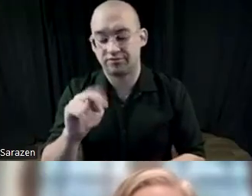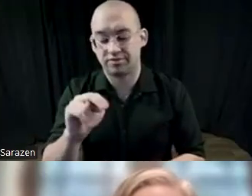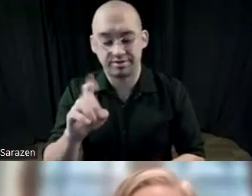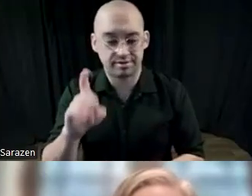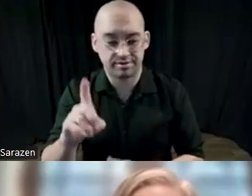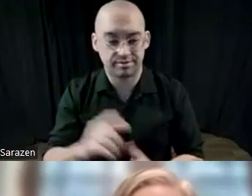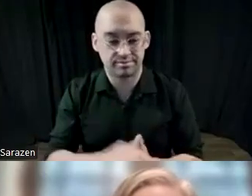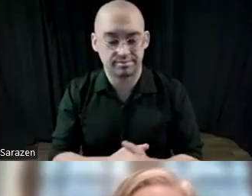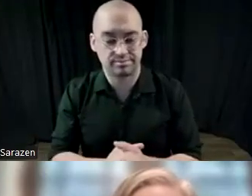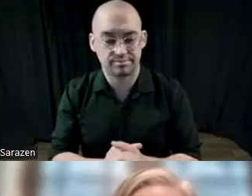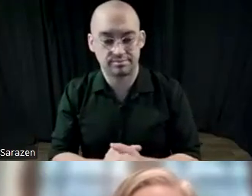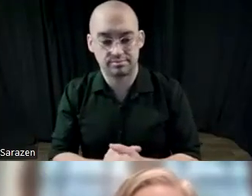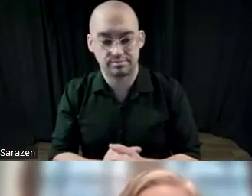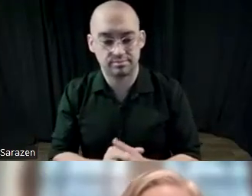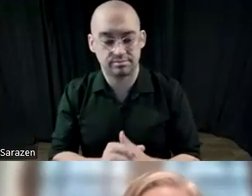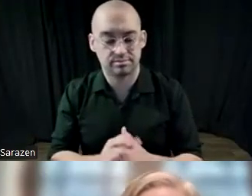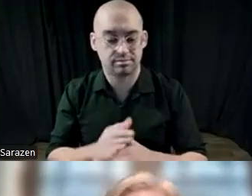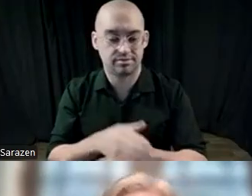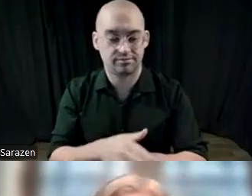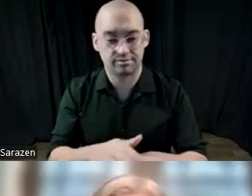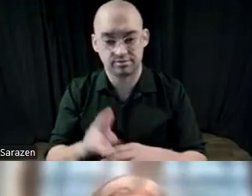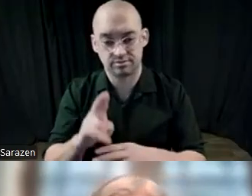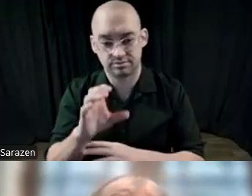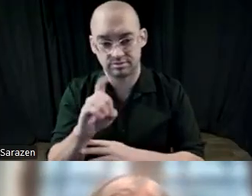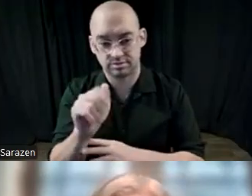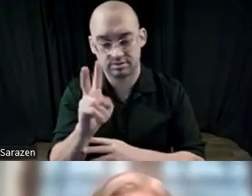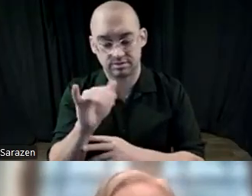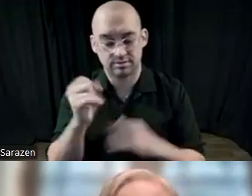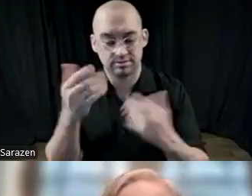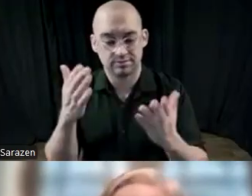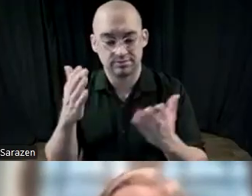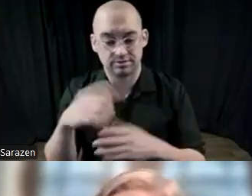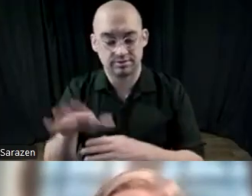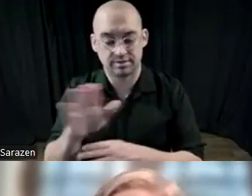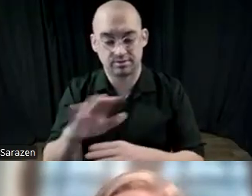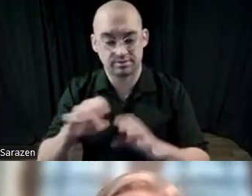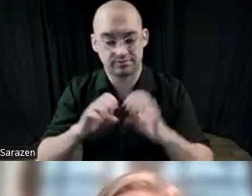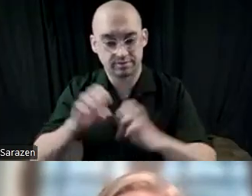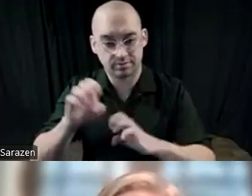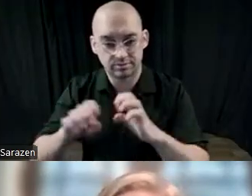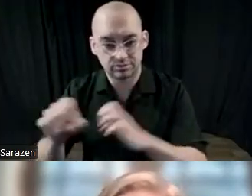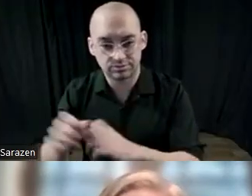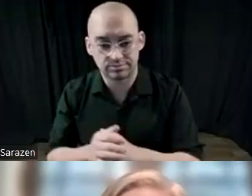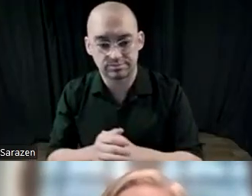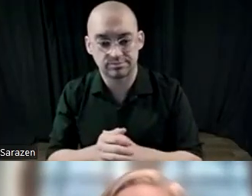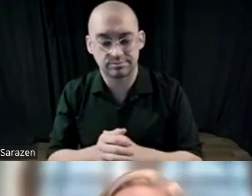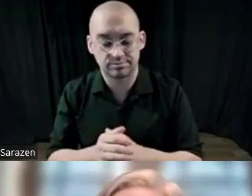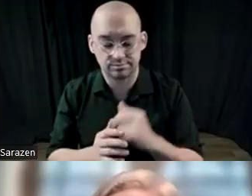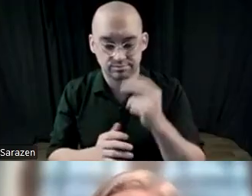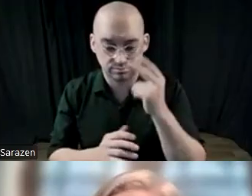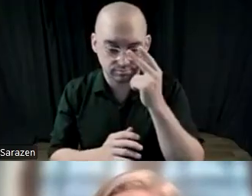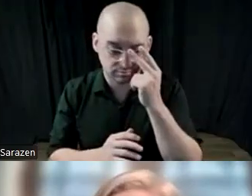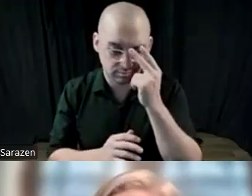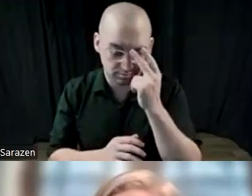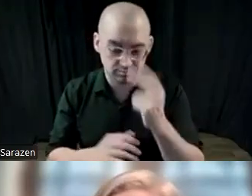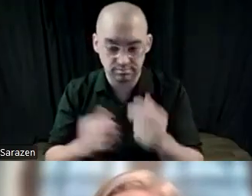refunded, perhaps after UC Davis finishes their evaluation, or is there any hope of that on